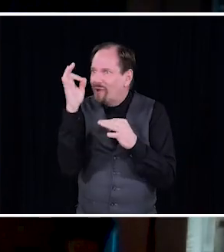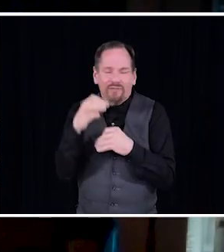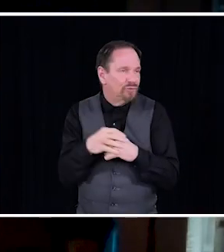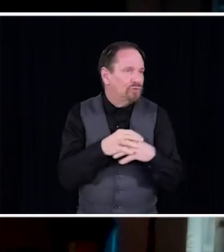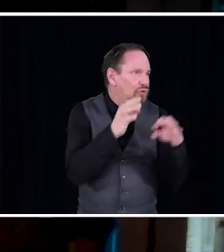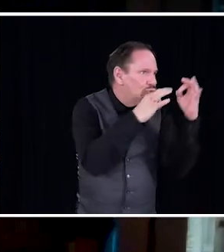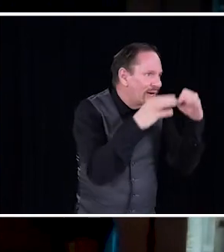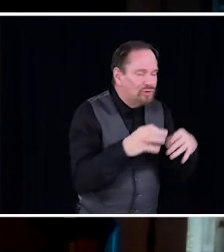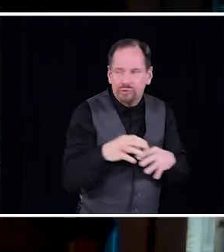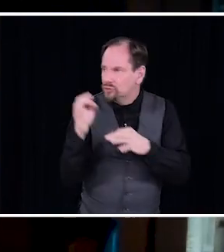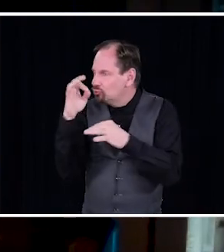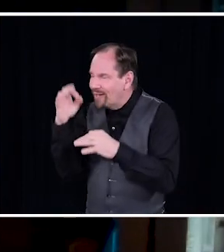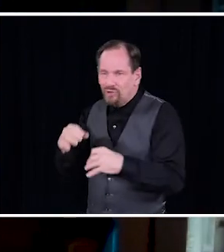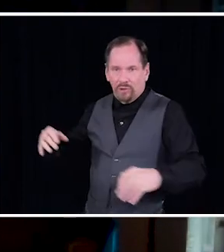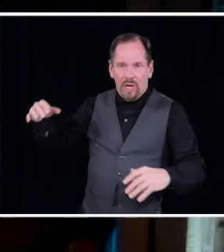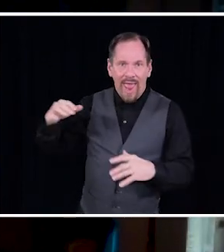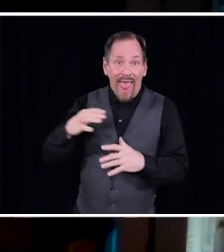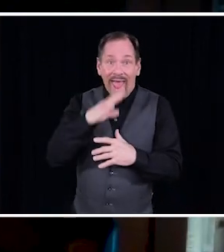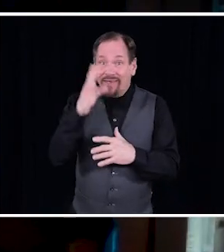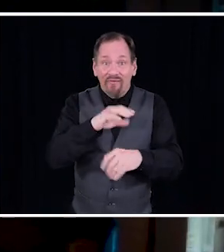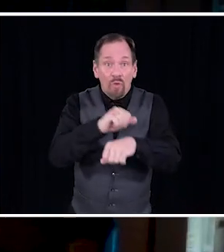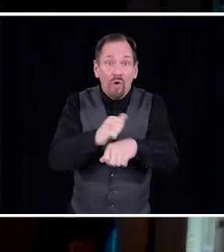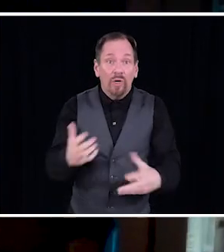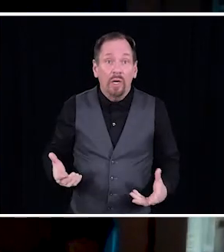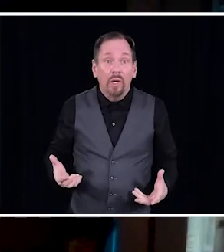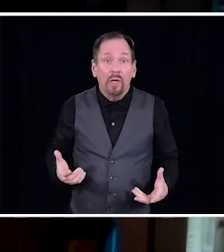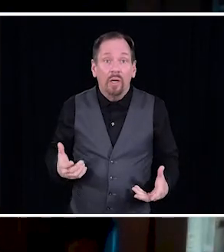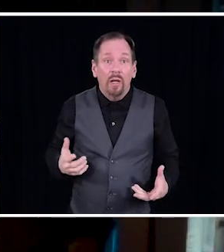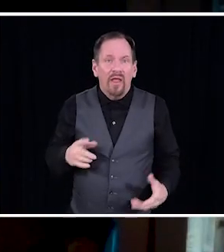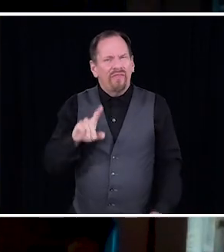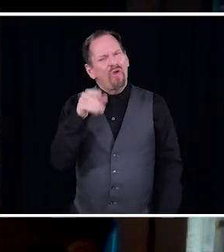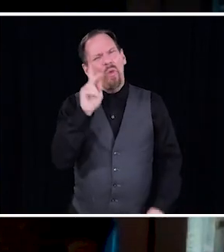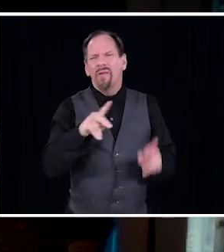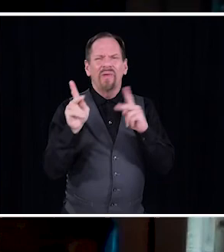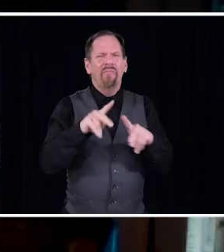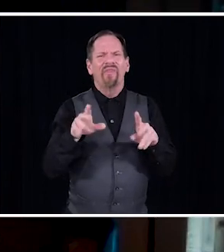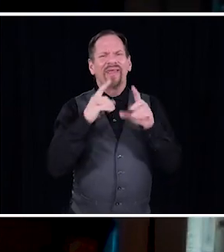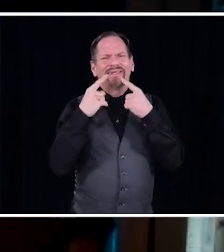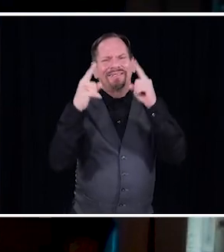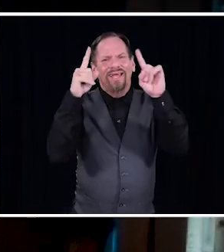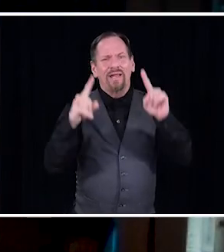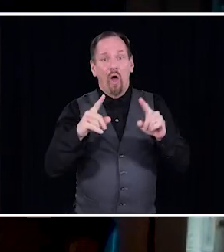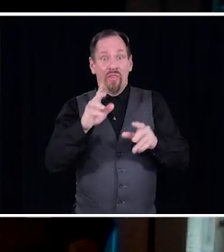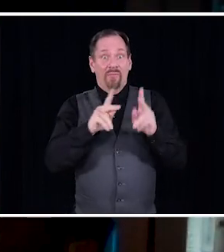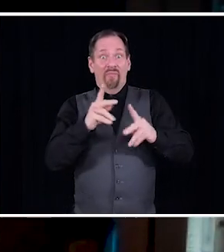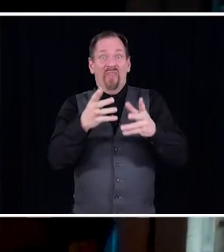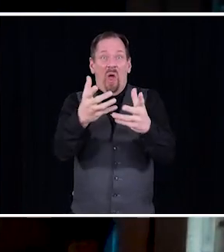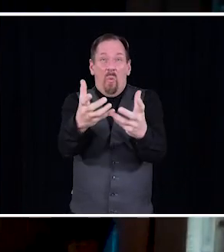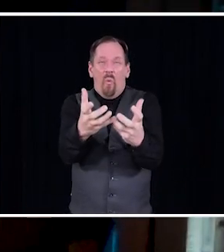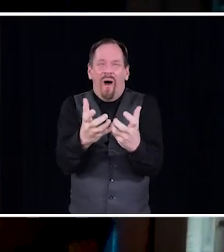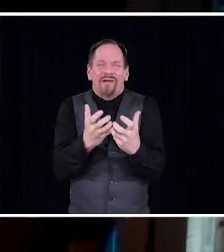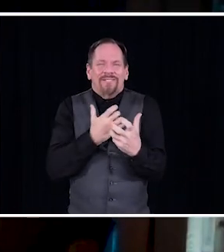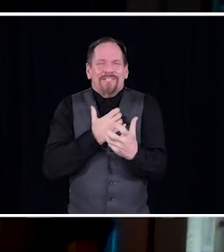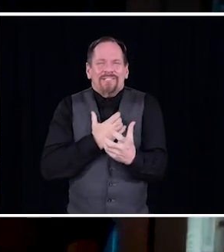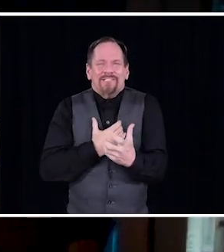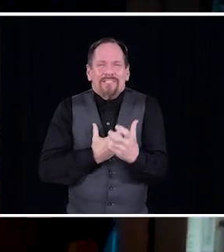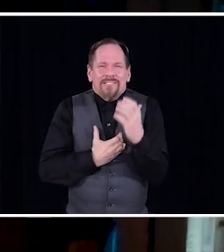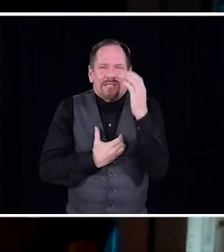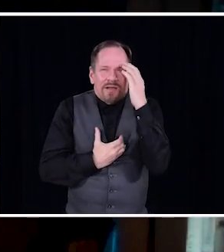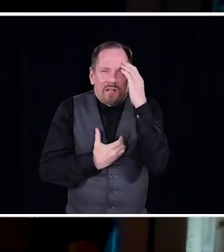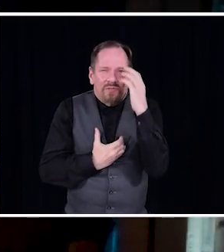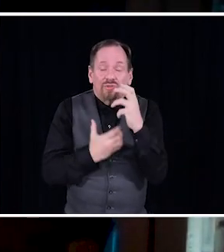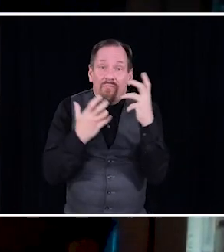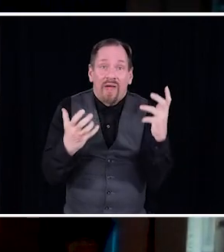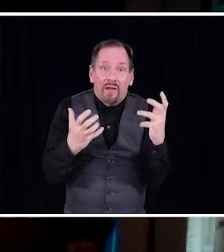end before we can get down to our work. The only people who achieve much are those who want knowledge so badly that they will seek it